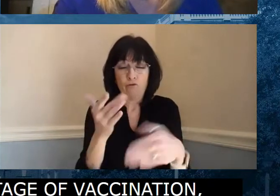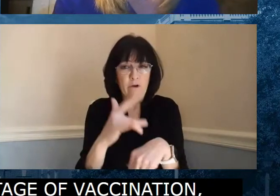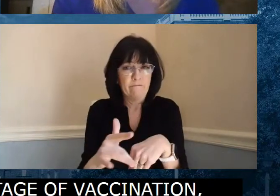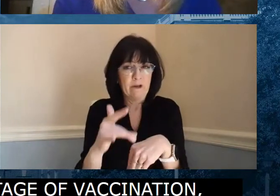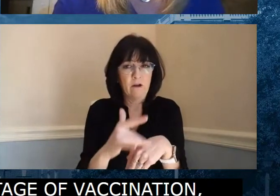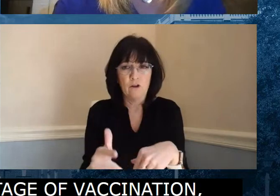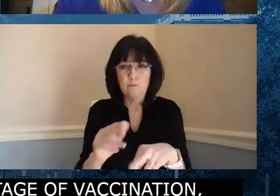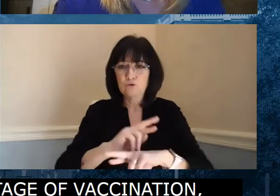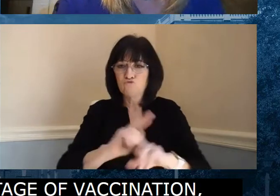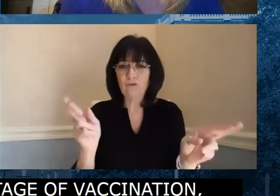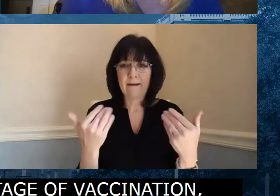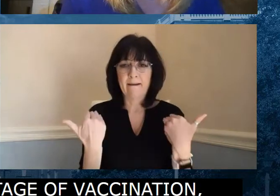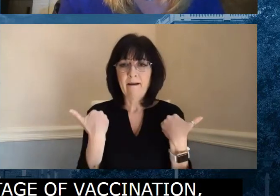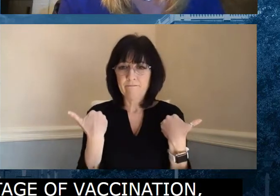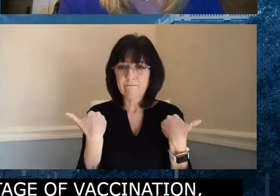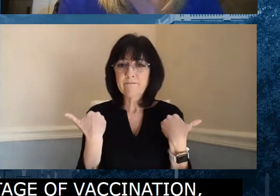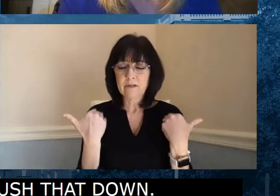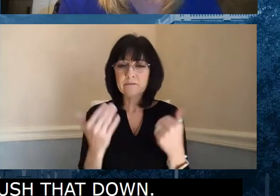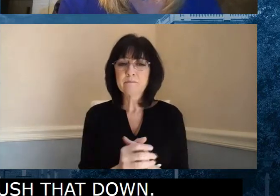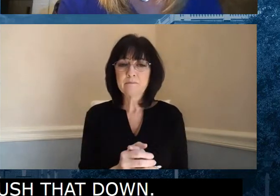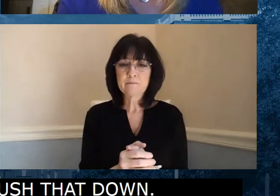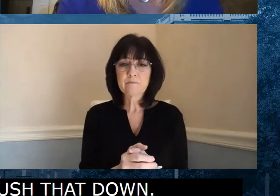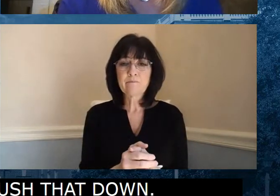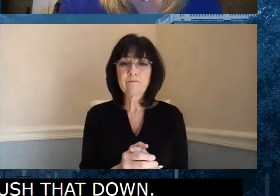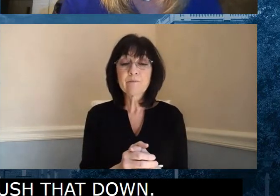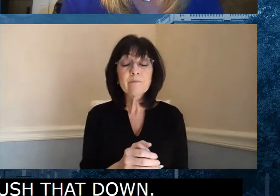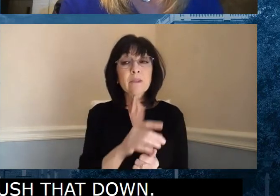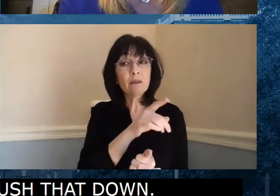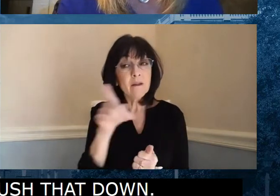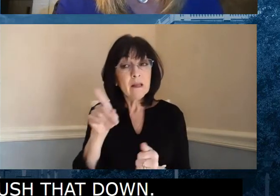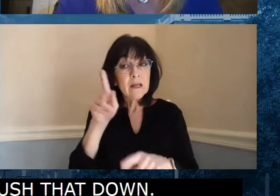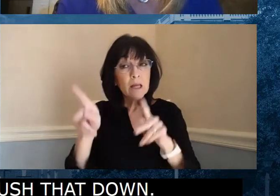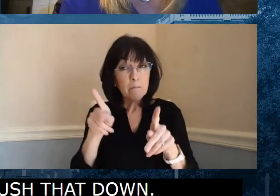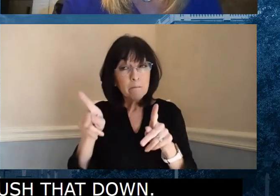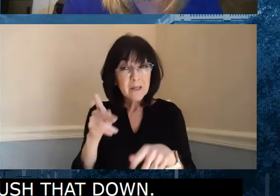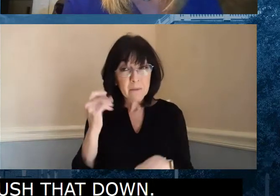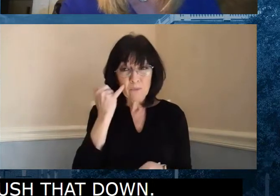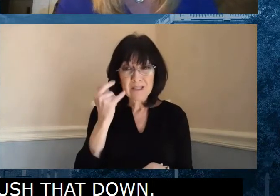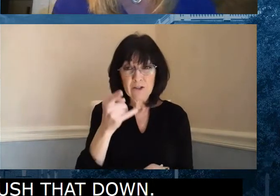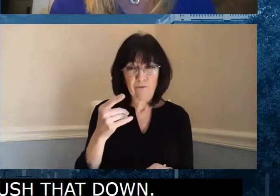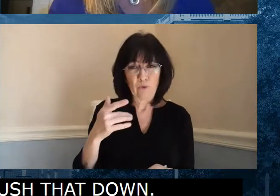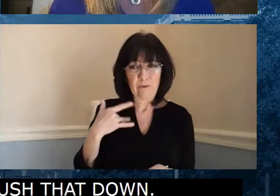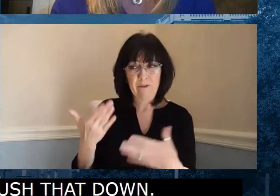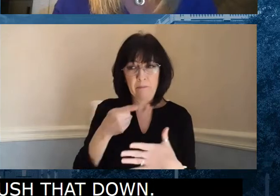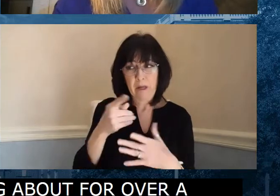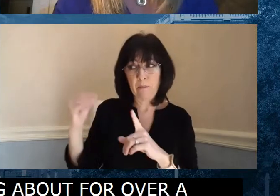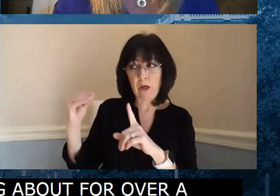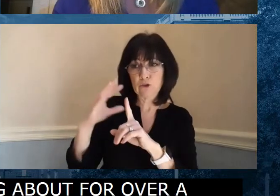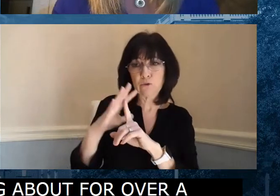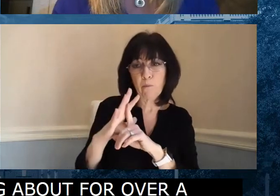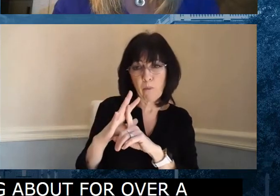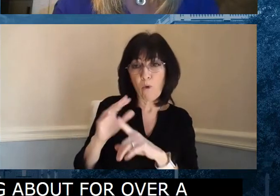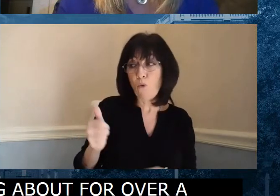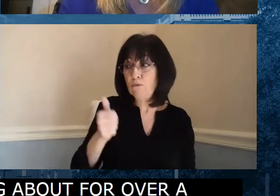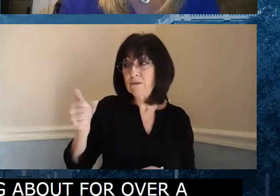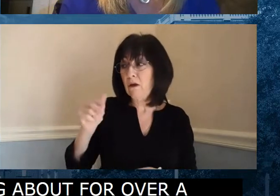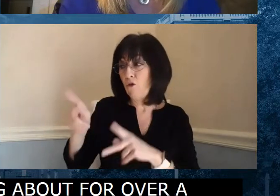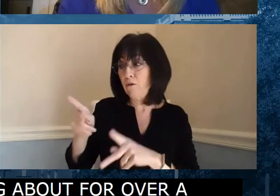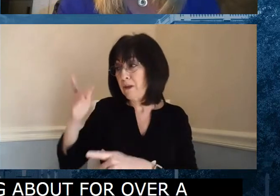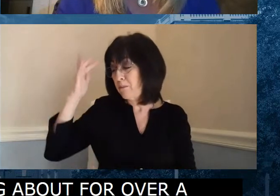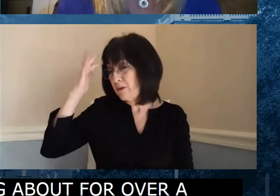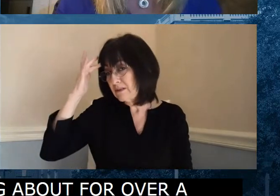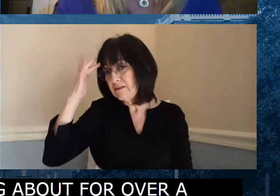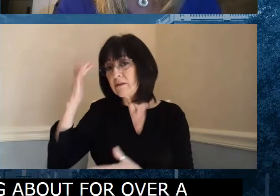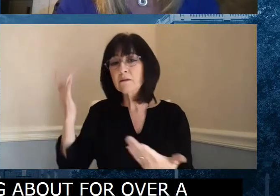testing, especially if you think you've been exposed or are in a job that exposes you, and also participating in contact tracing and isolation